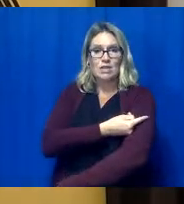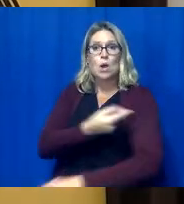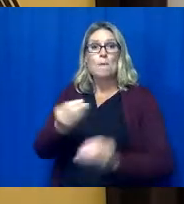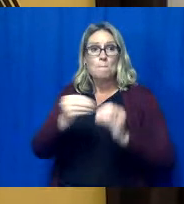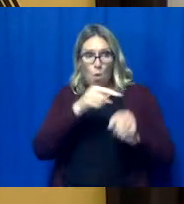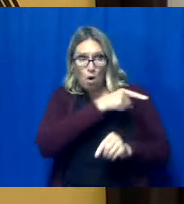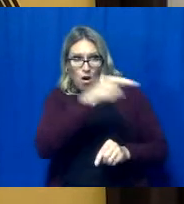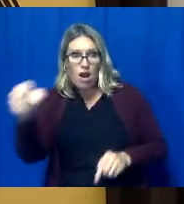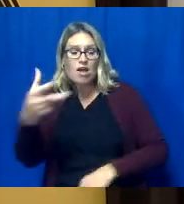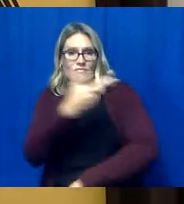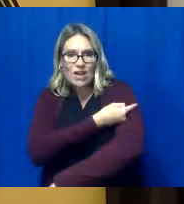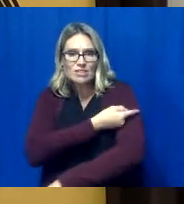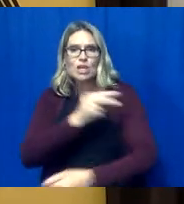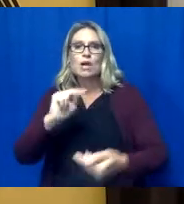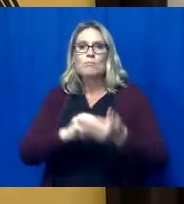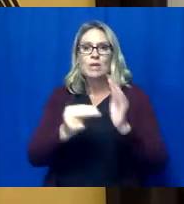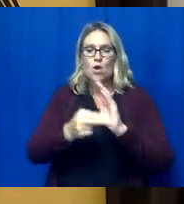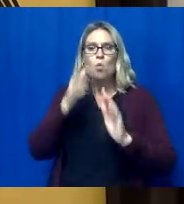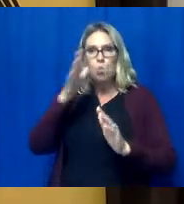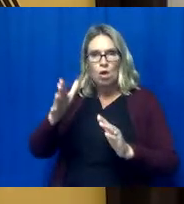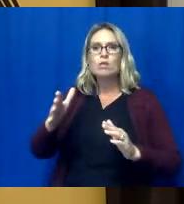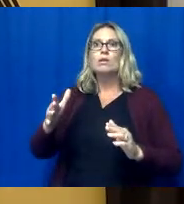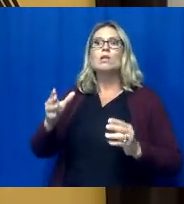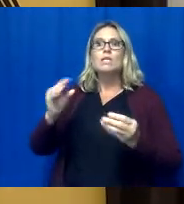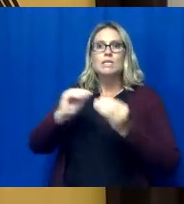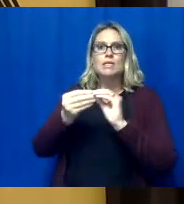getting out of this. I truly appreciate that